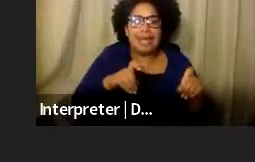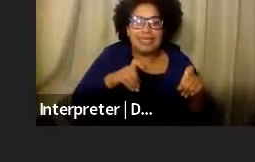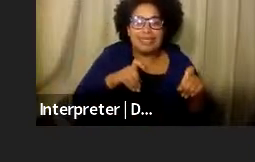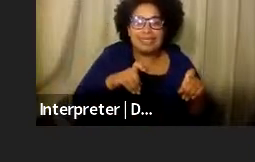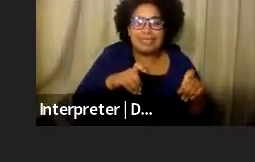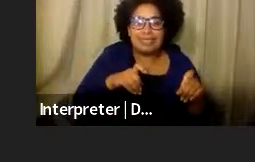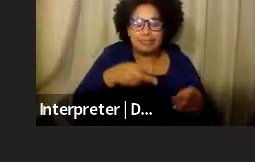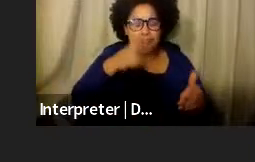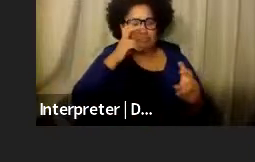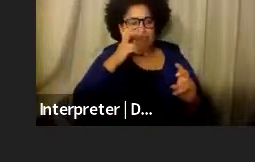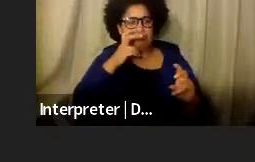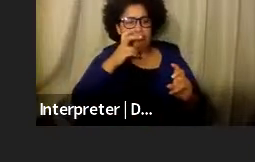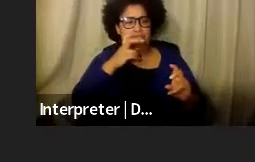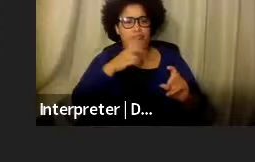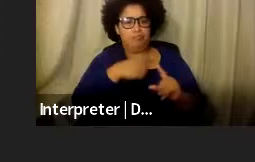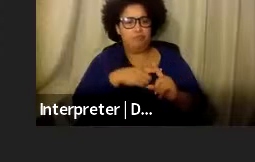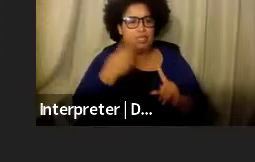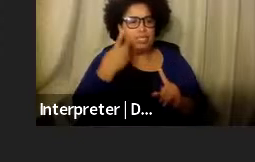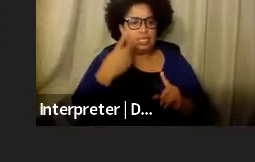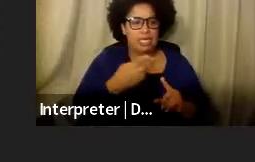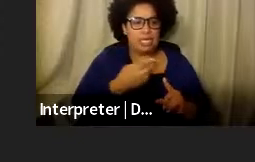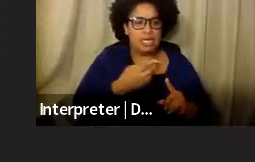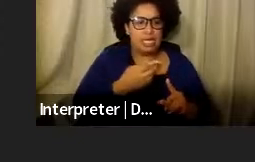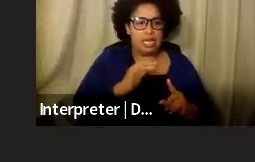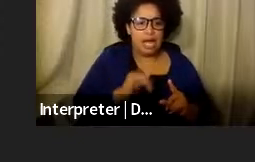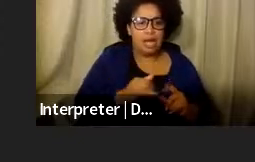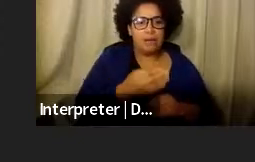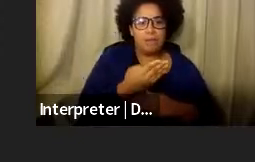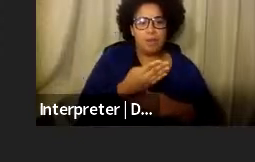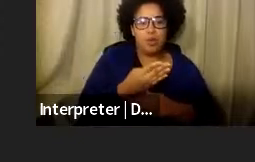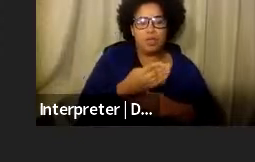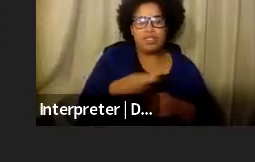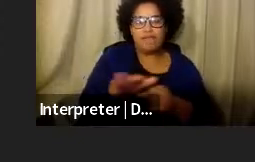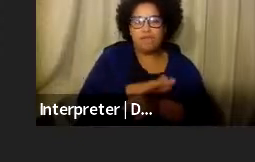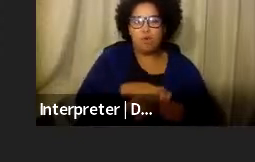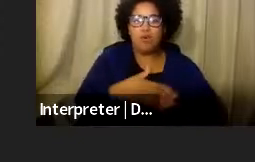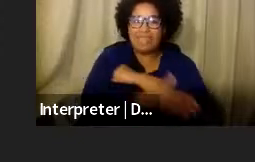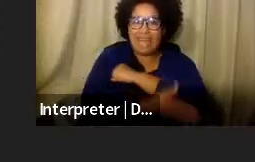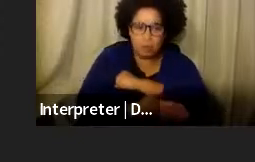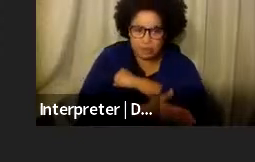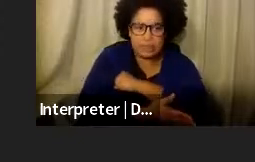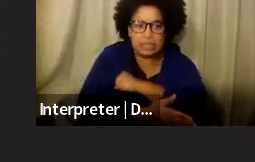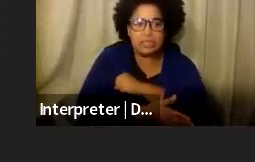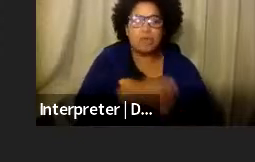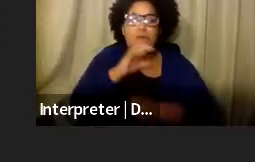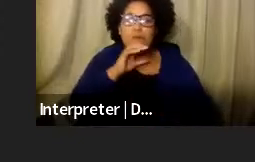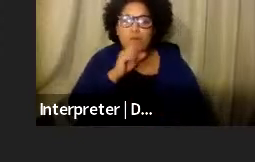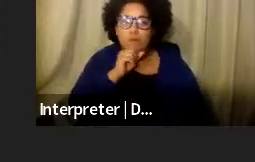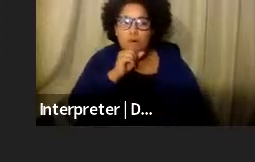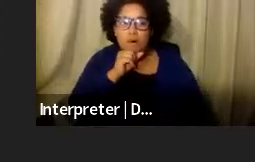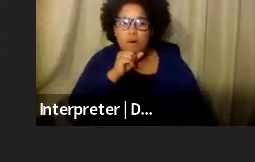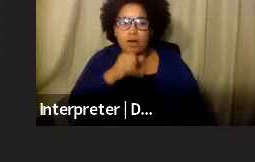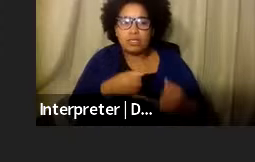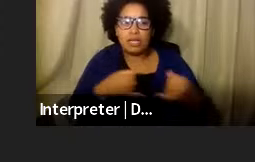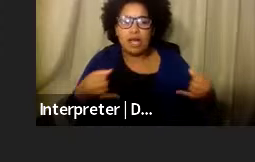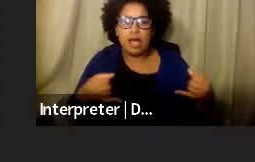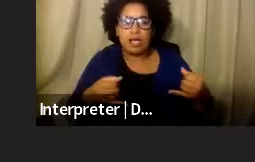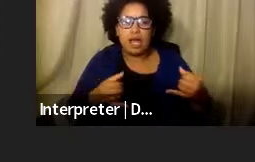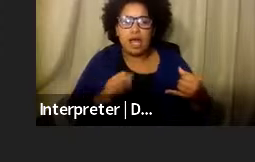positivity. The solid blue line is county overall, and the orange line is in our